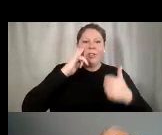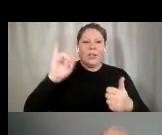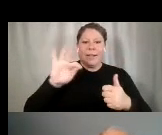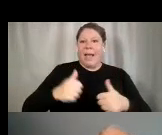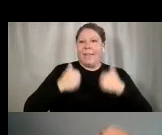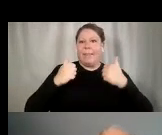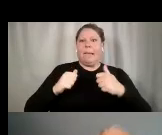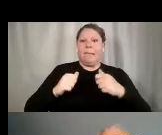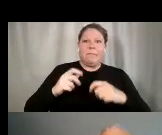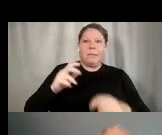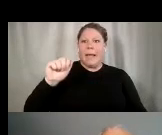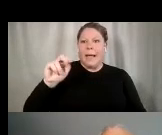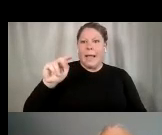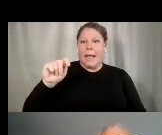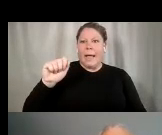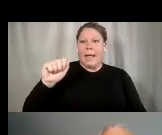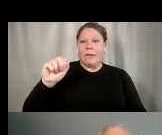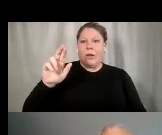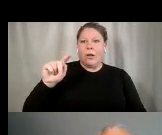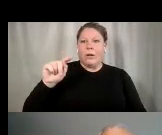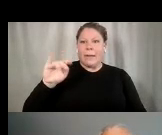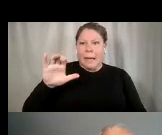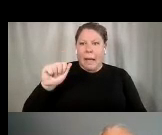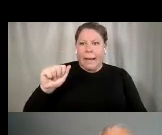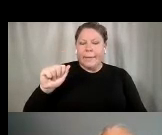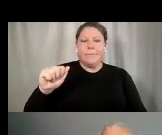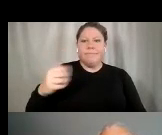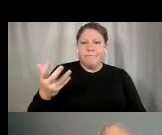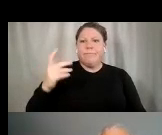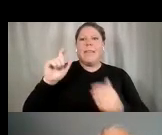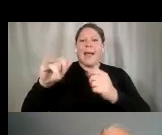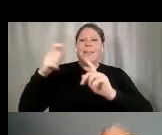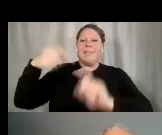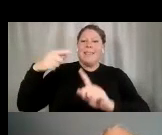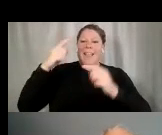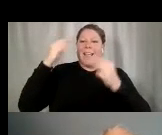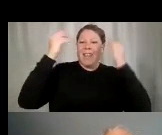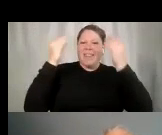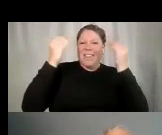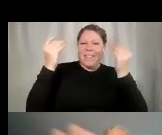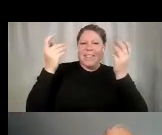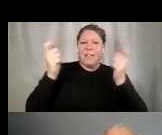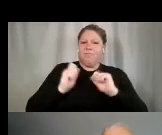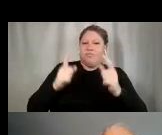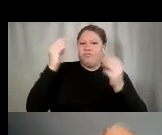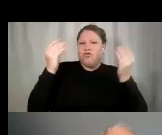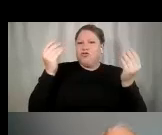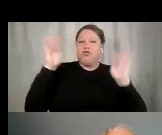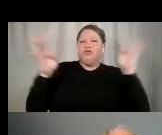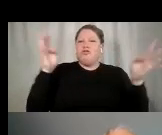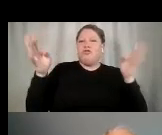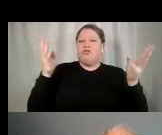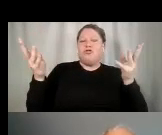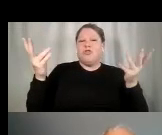through and do the same sort of priming things and getting people thinking of spontaneous or thinking of creative